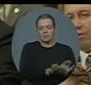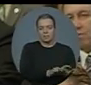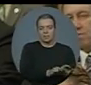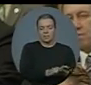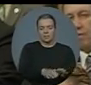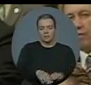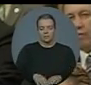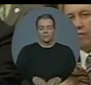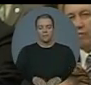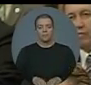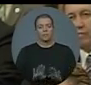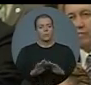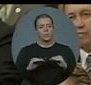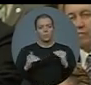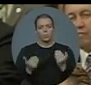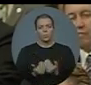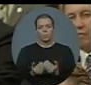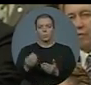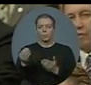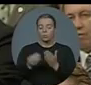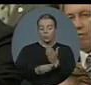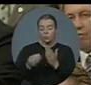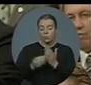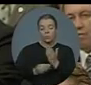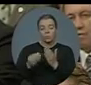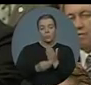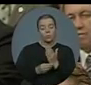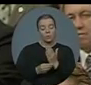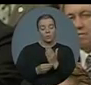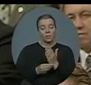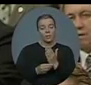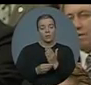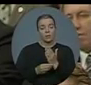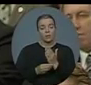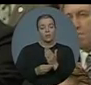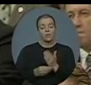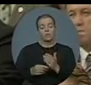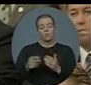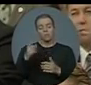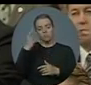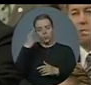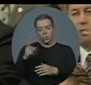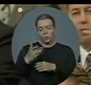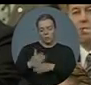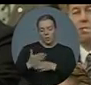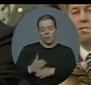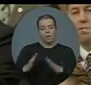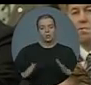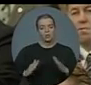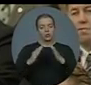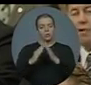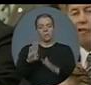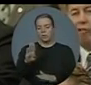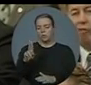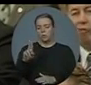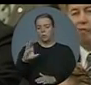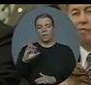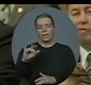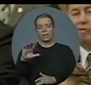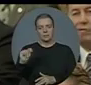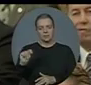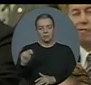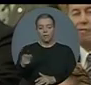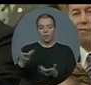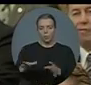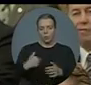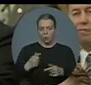all, of course, in preparation for the NATO summit in Bucharest. I hear again, they don't want to hear the answer, but I'm not surprised. I will